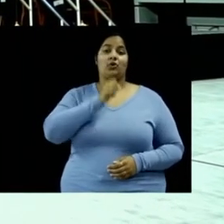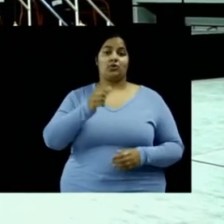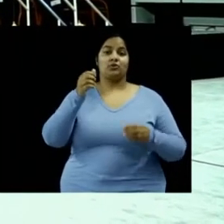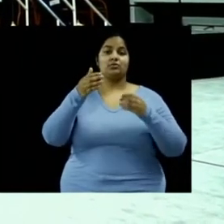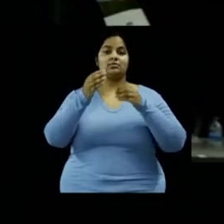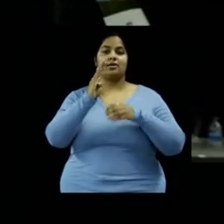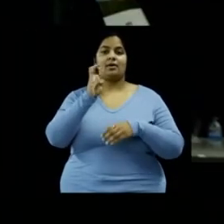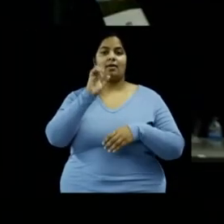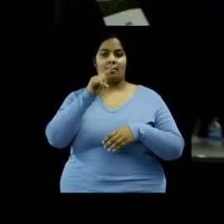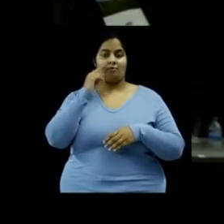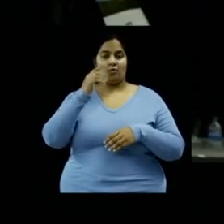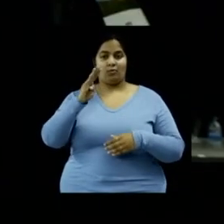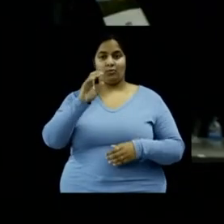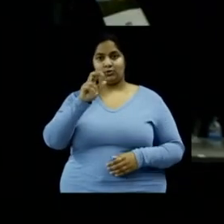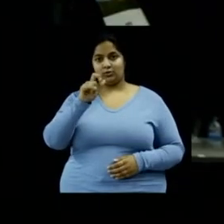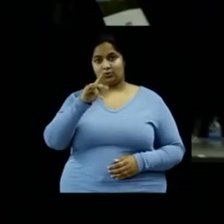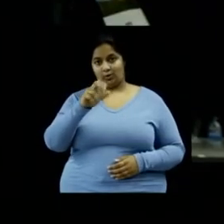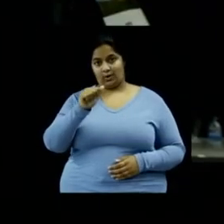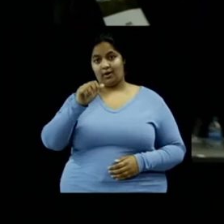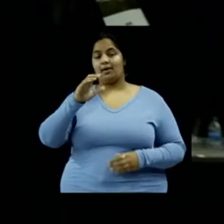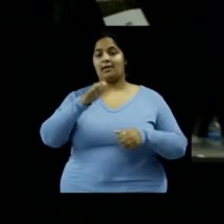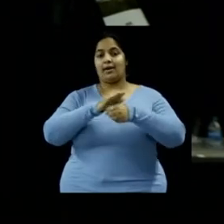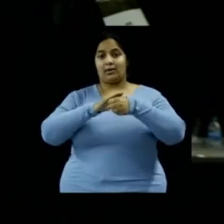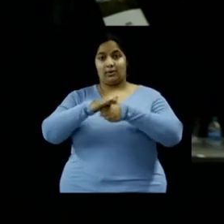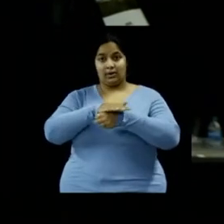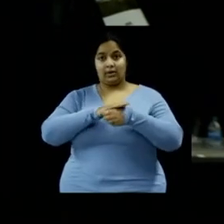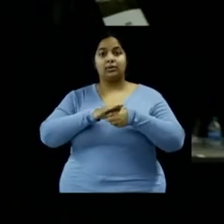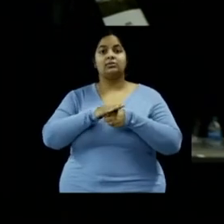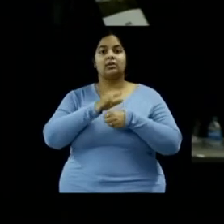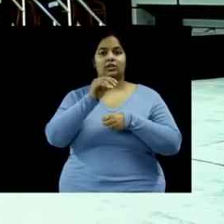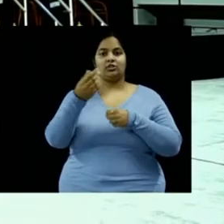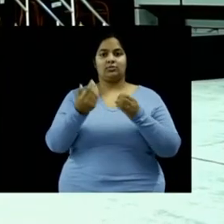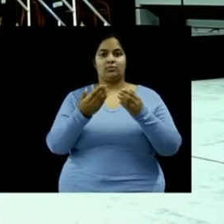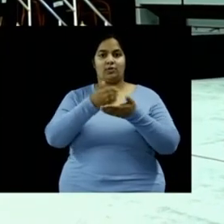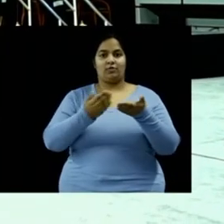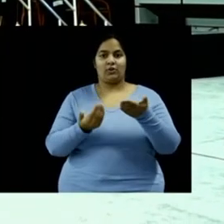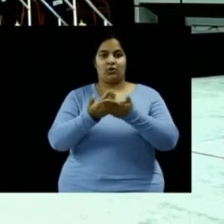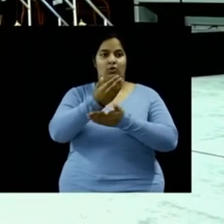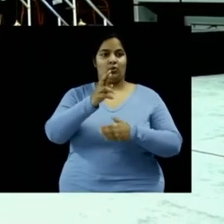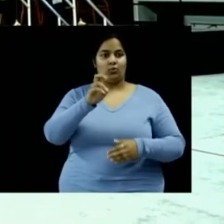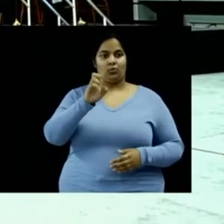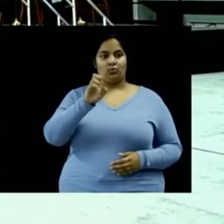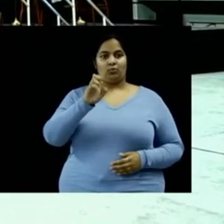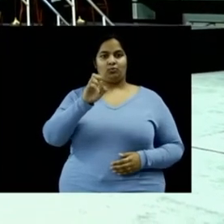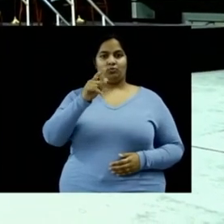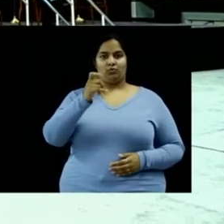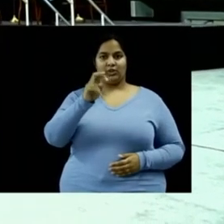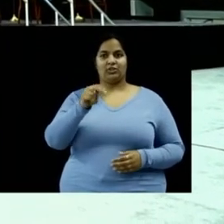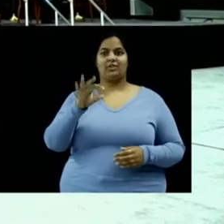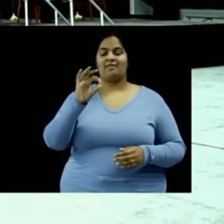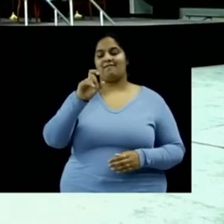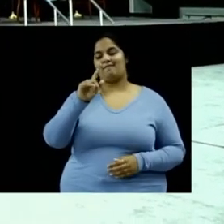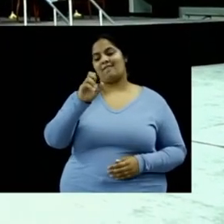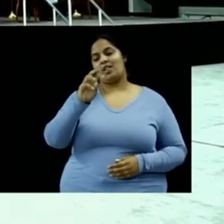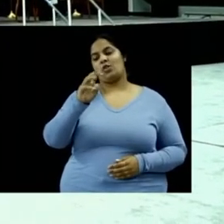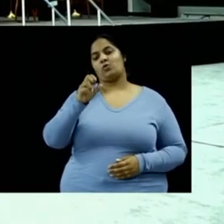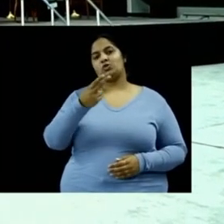Reverend Charles Guilford, Pastor of the New Vision Fellowship Church. Thank you so much for coming. You see